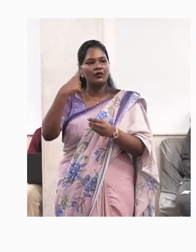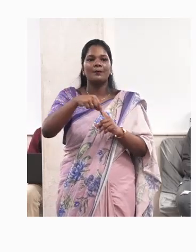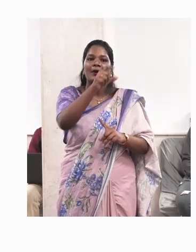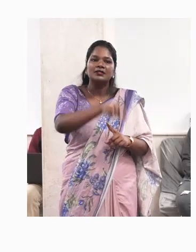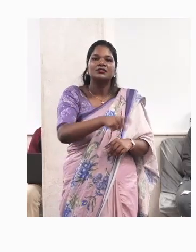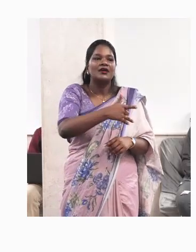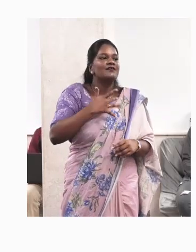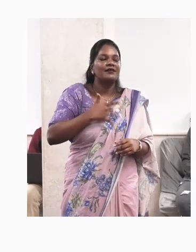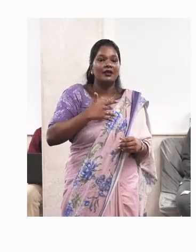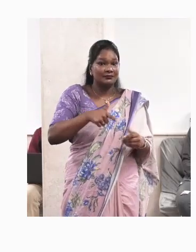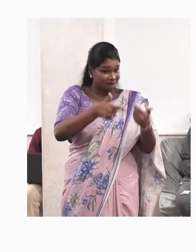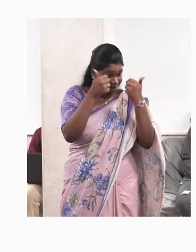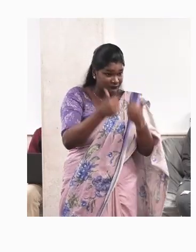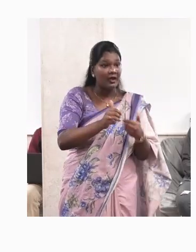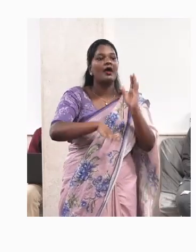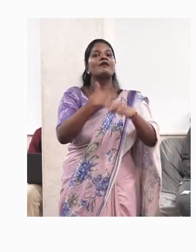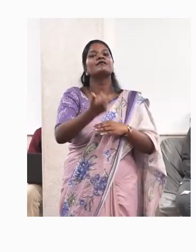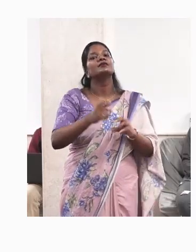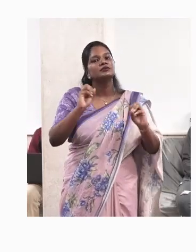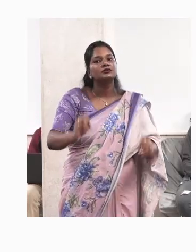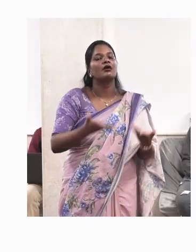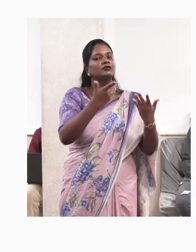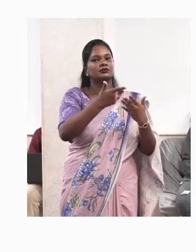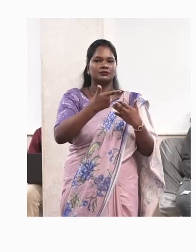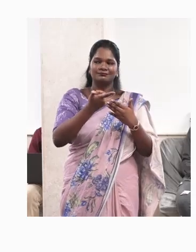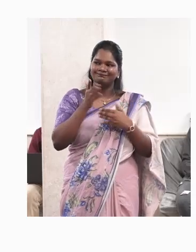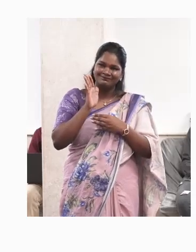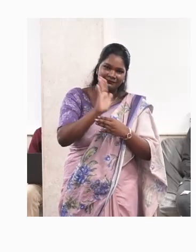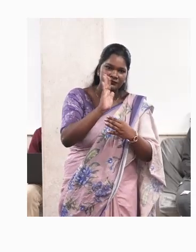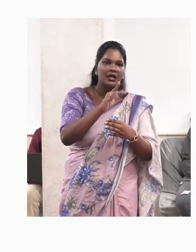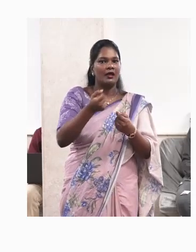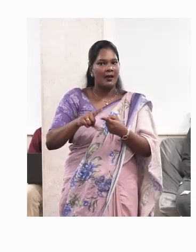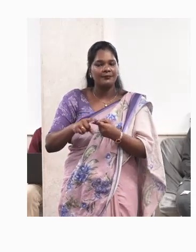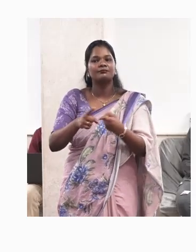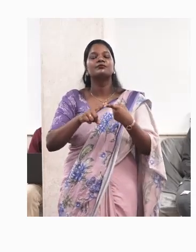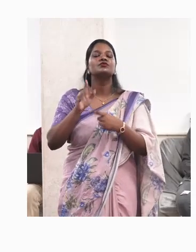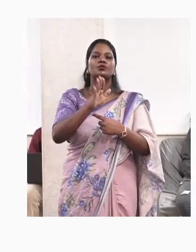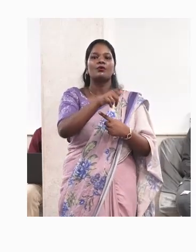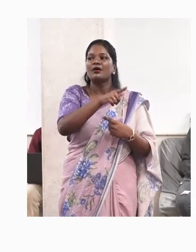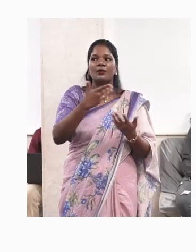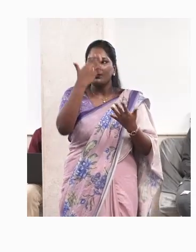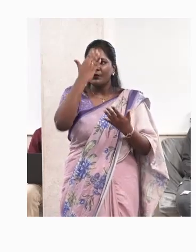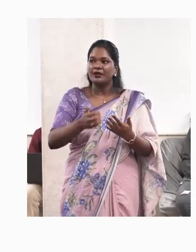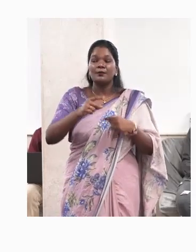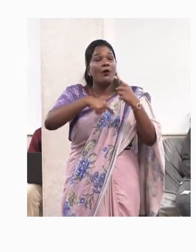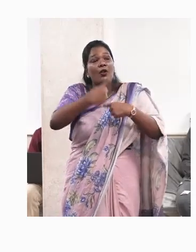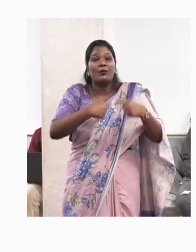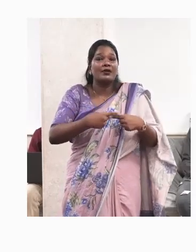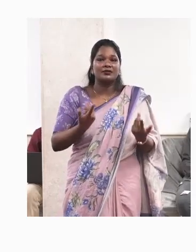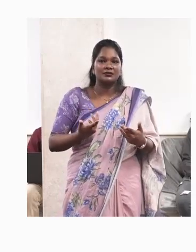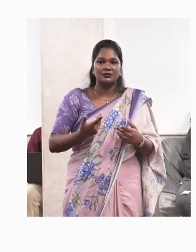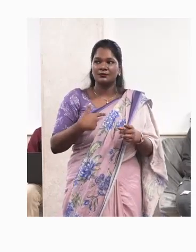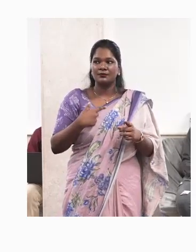space, and then to readdress a particular situation. Because it's not always